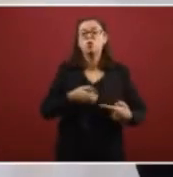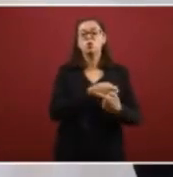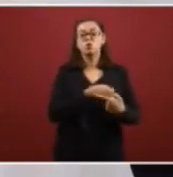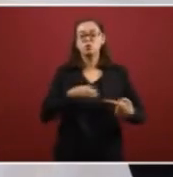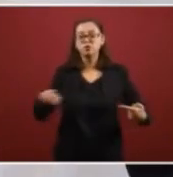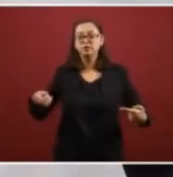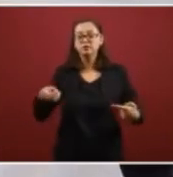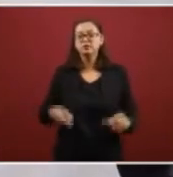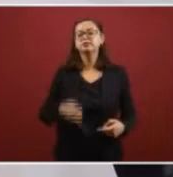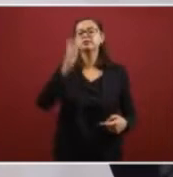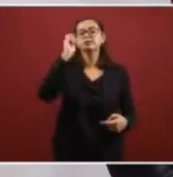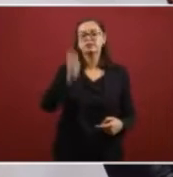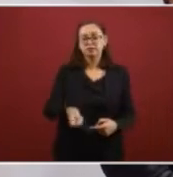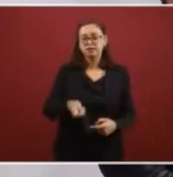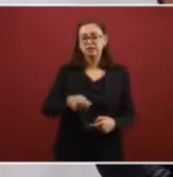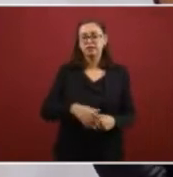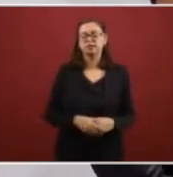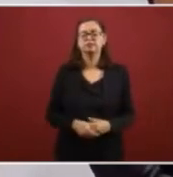Before,